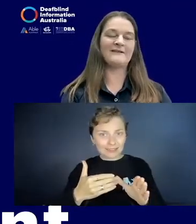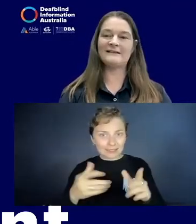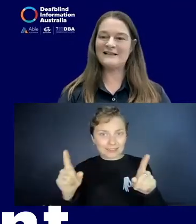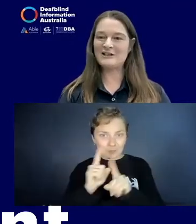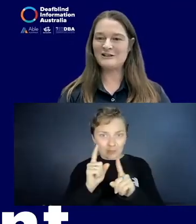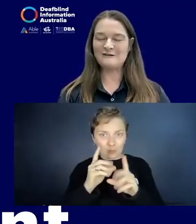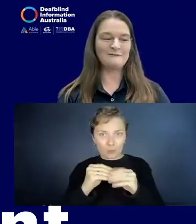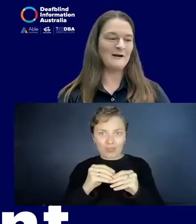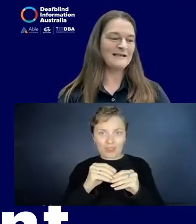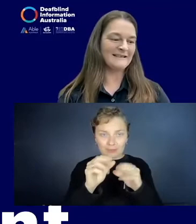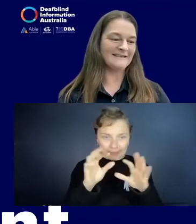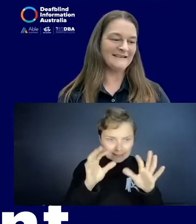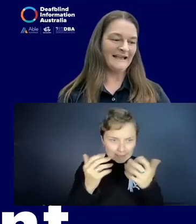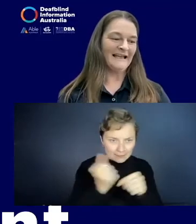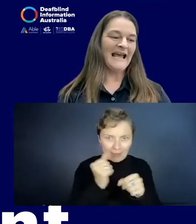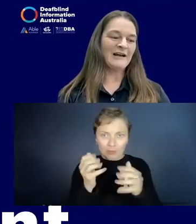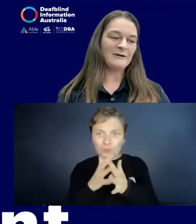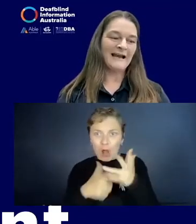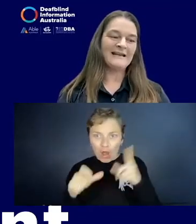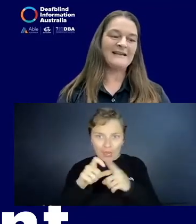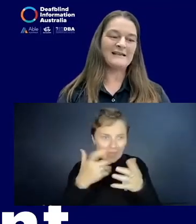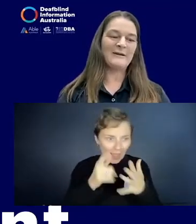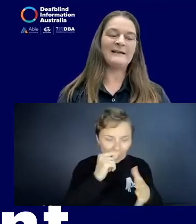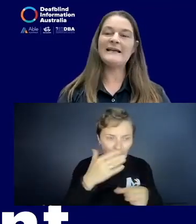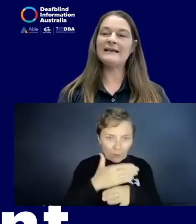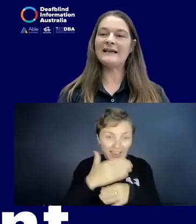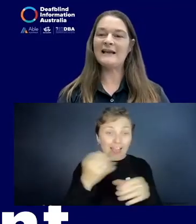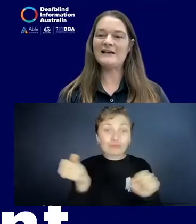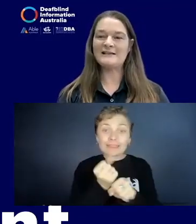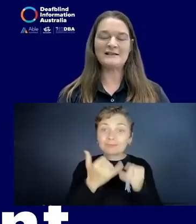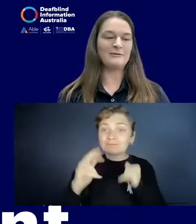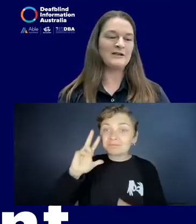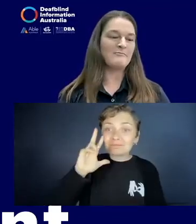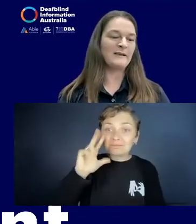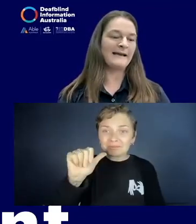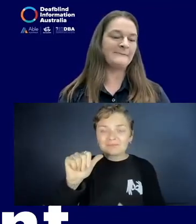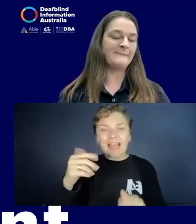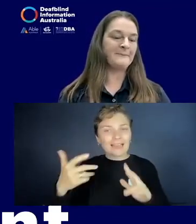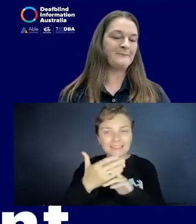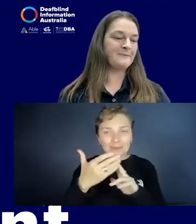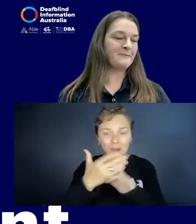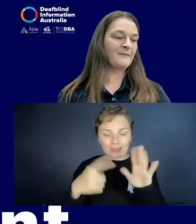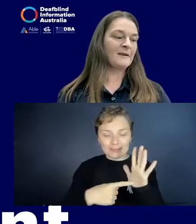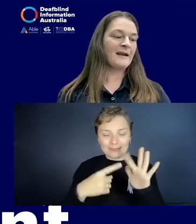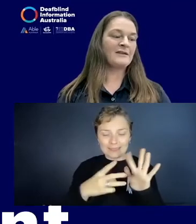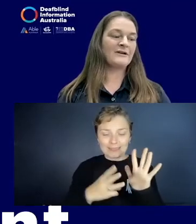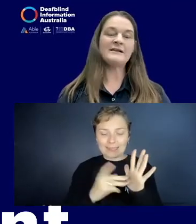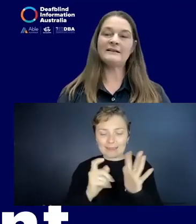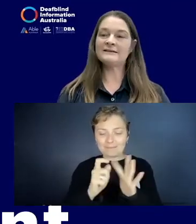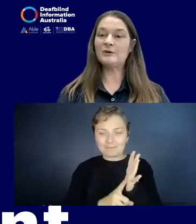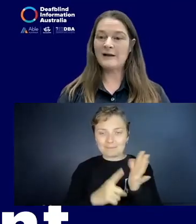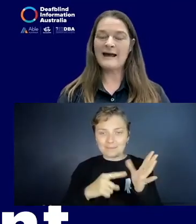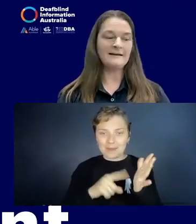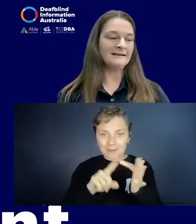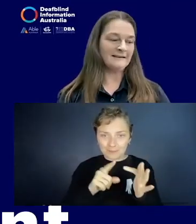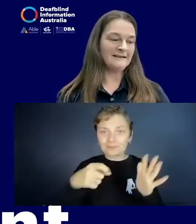graphic glitches of Word, and created this appealing and accessible template. Catherine,